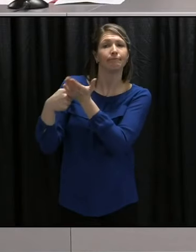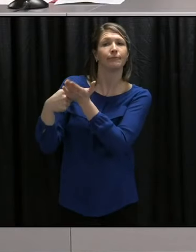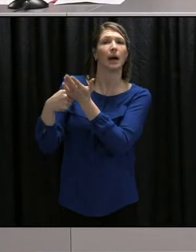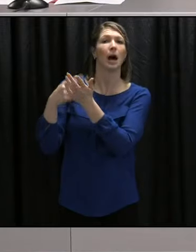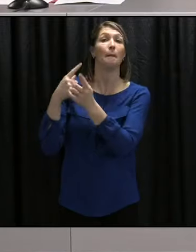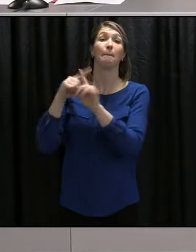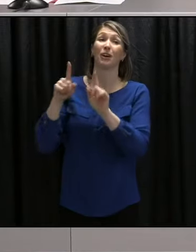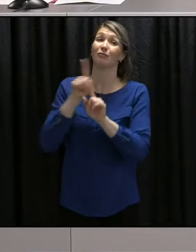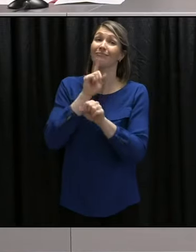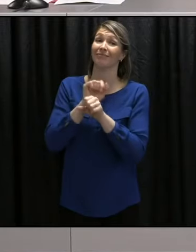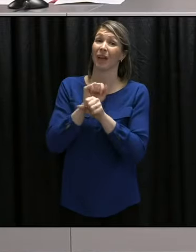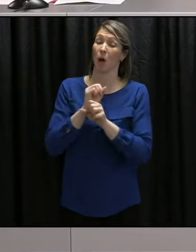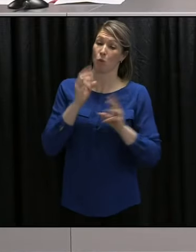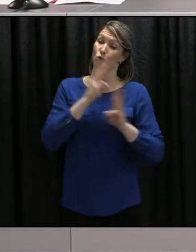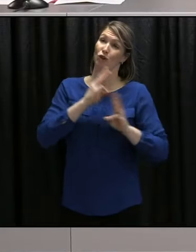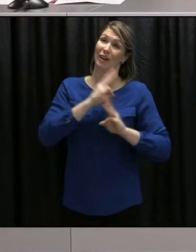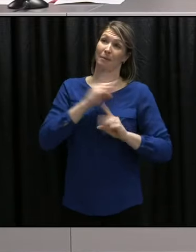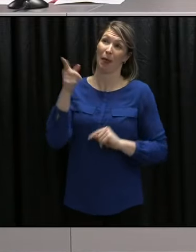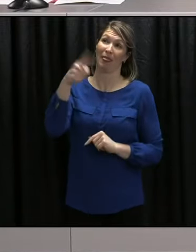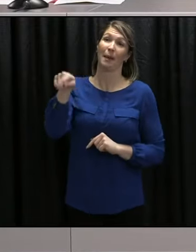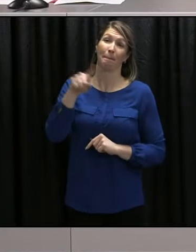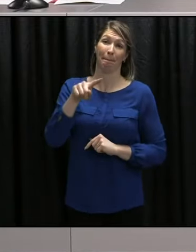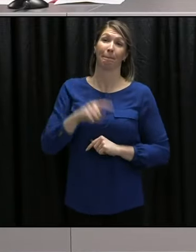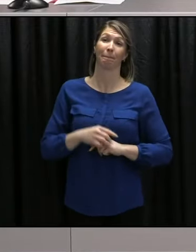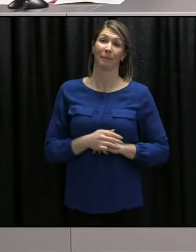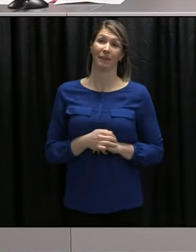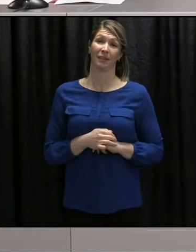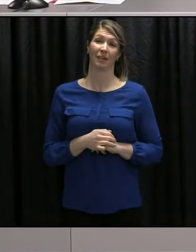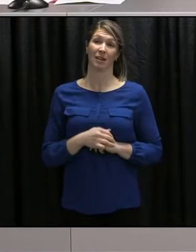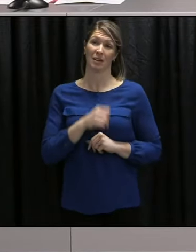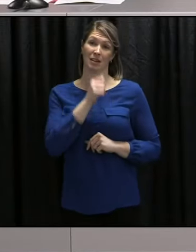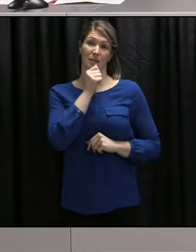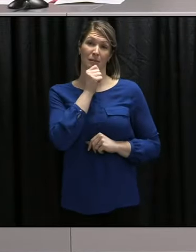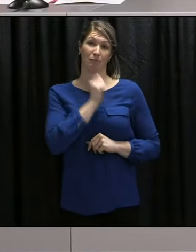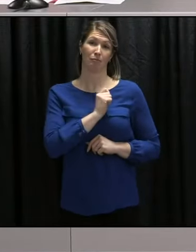Our next question is from Patrick Butler of Radio Canada. Please go ahead.